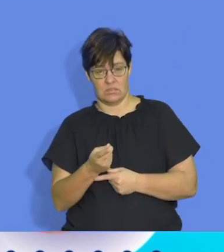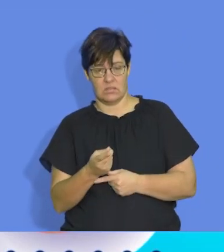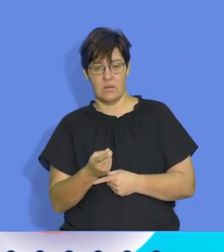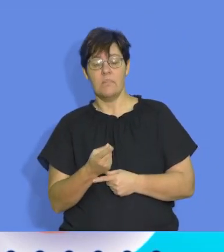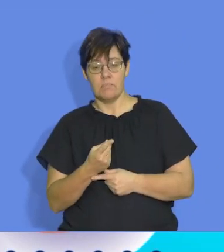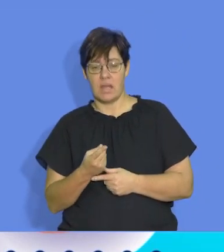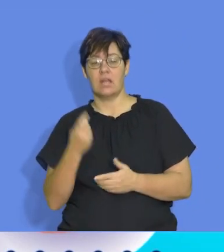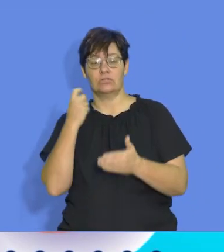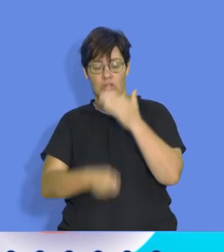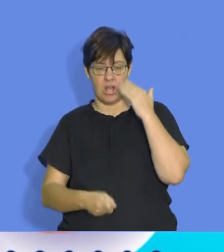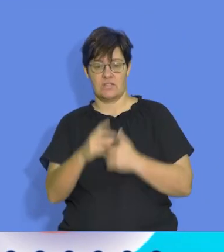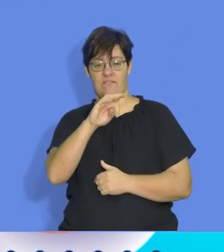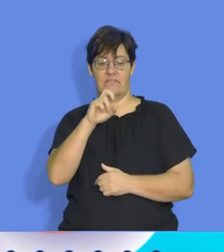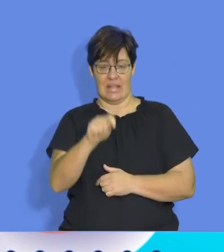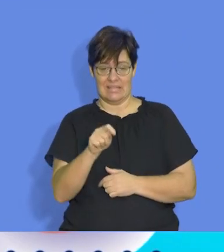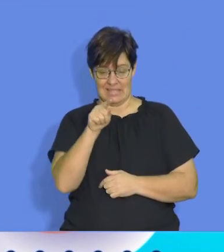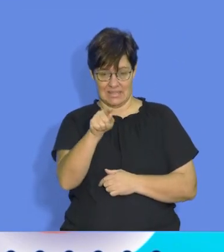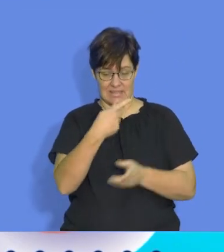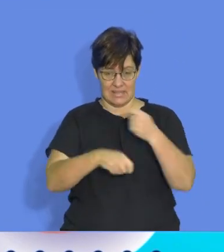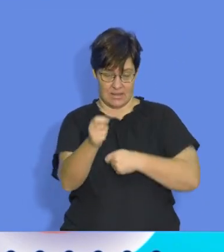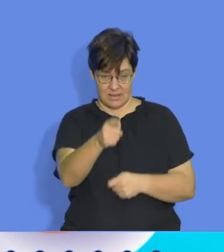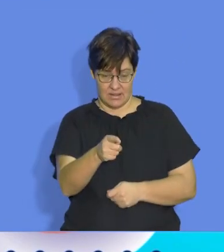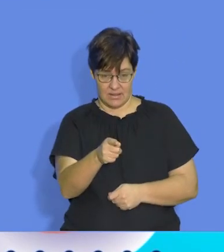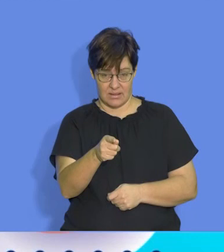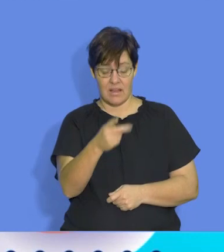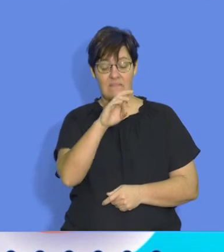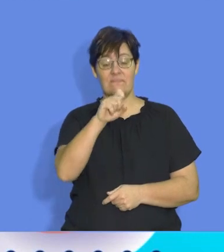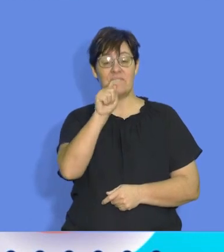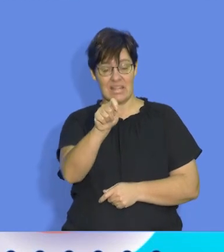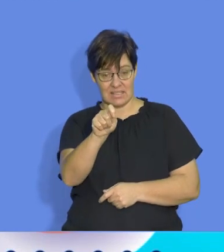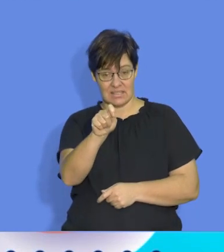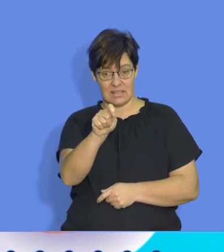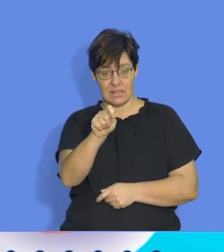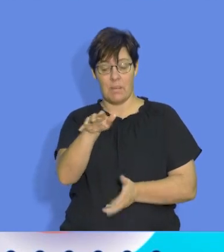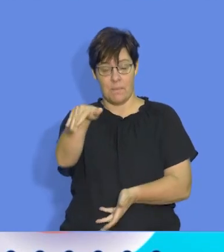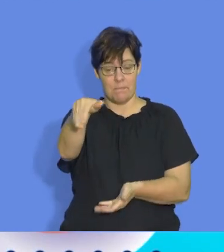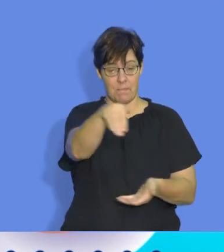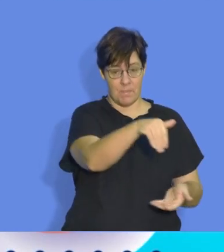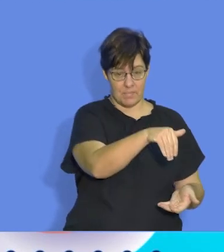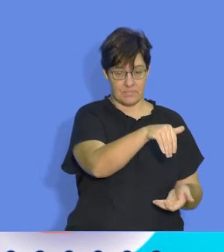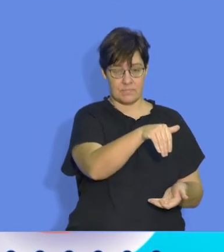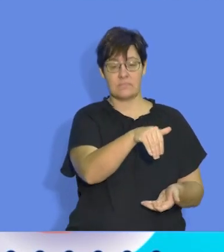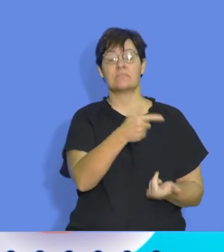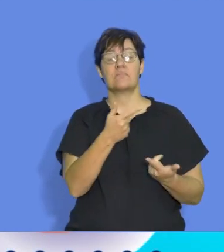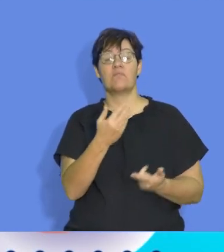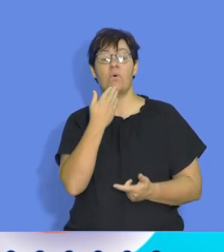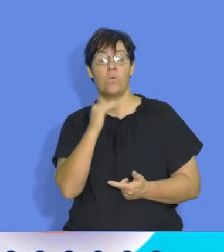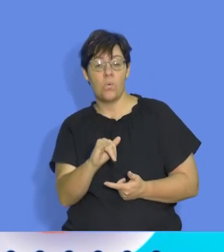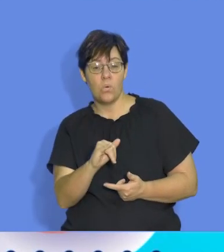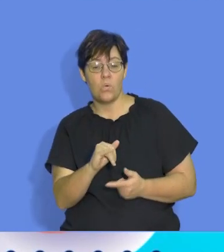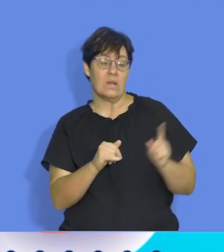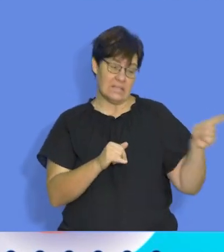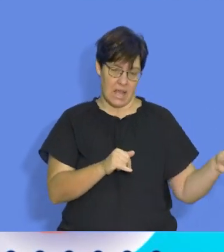going to charge VAT on that sale. That VAT that you are collecting on behalf